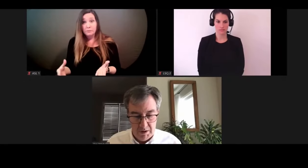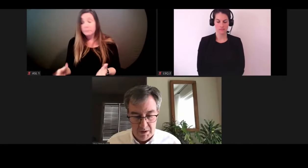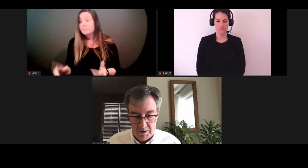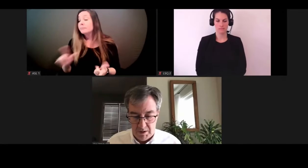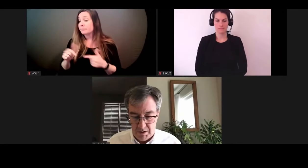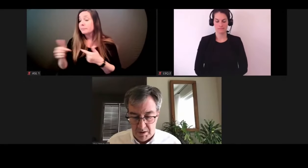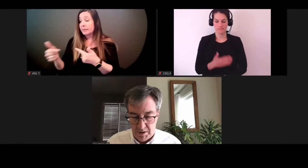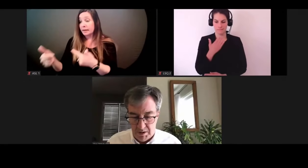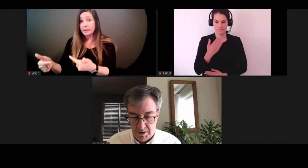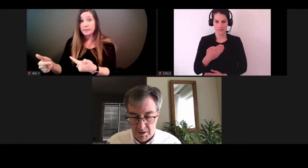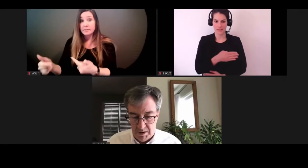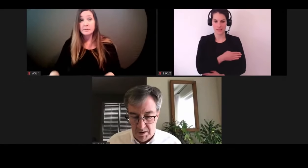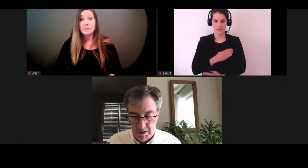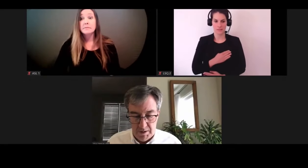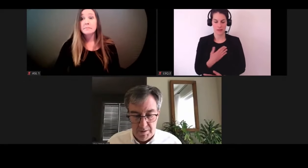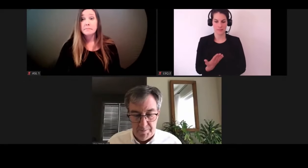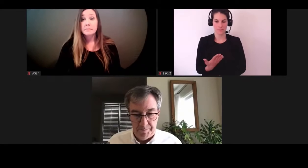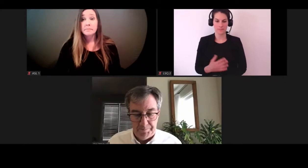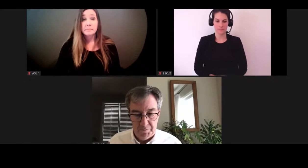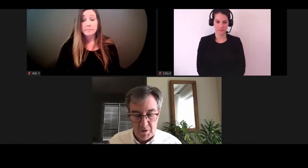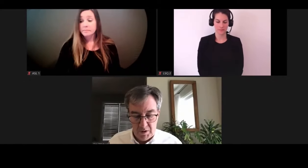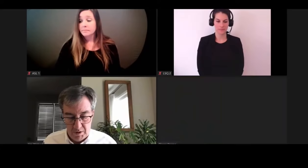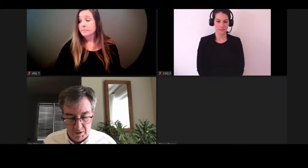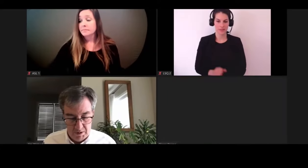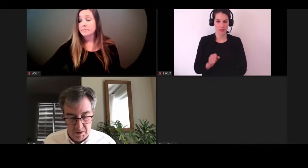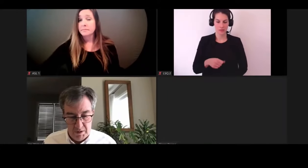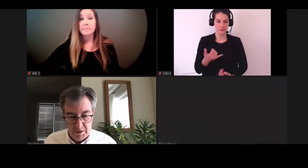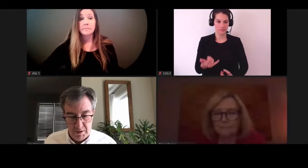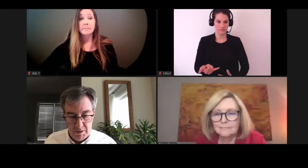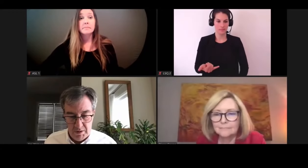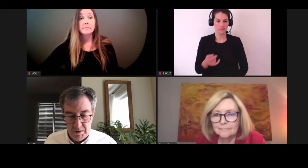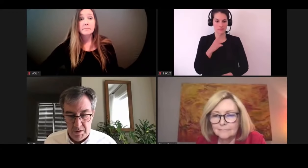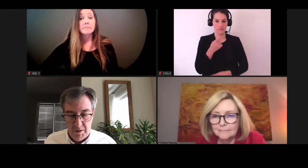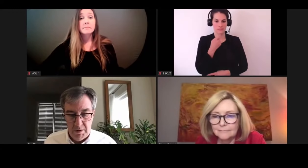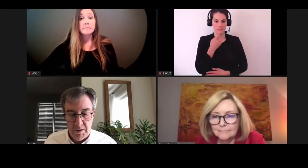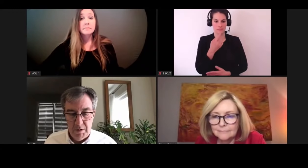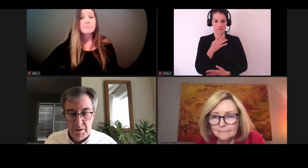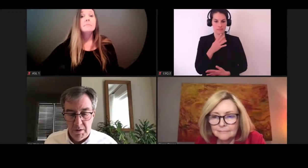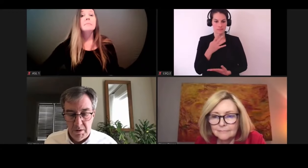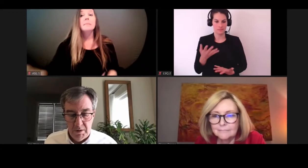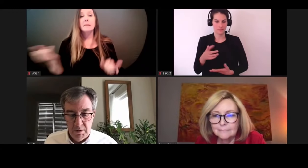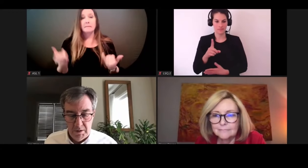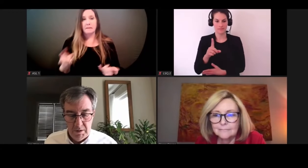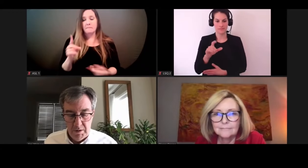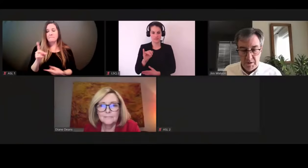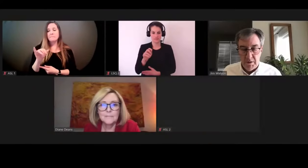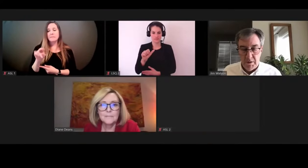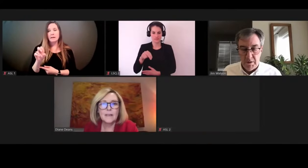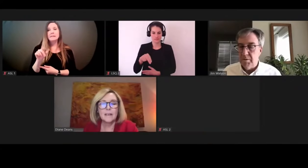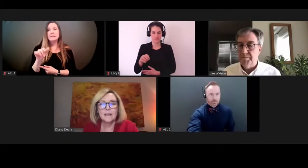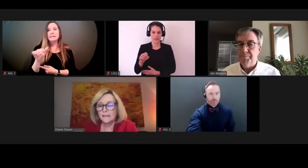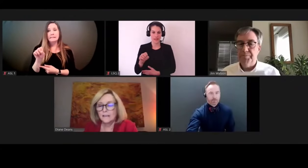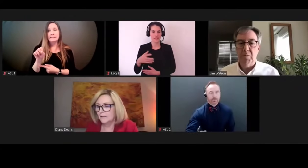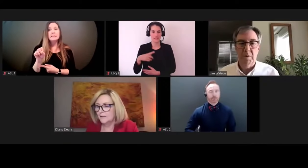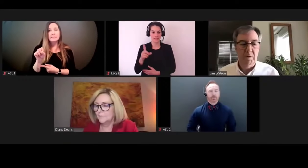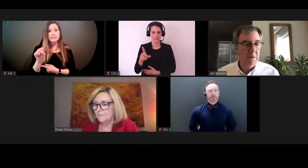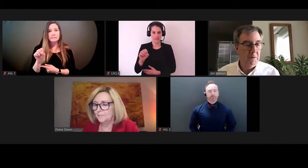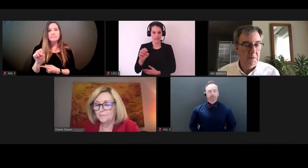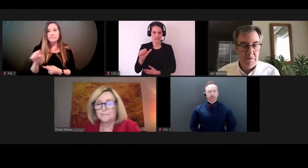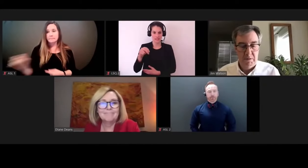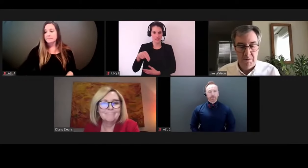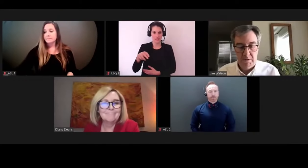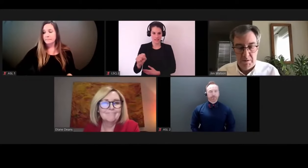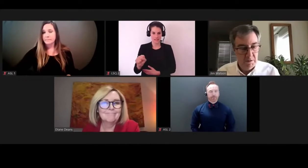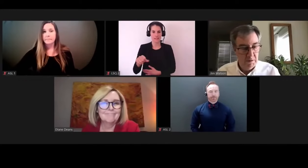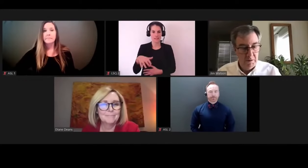Mayor. And yes, now we'll hear from Ottawa Police Service Board Chair, Diane Deans. Alors, nous allons maintenant entendre le président de